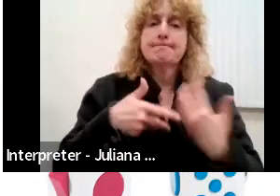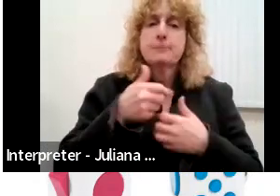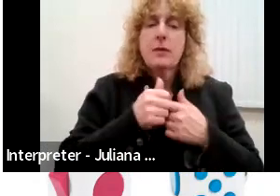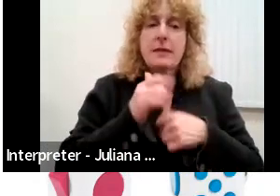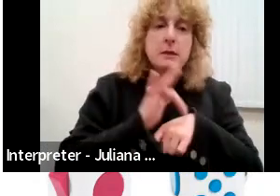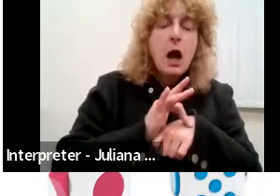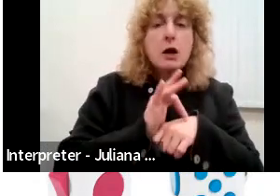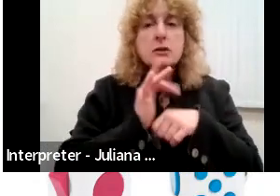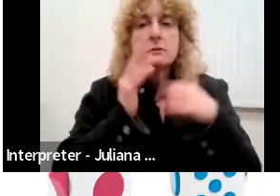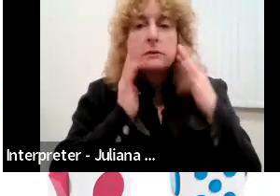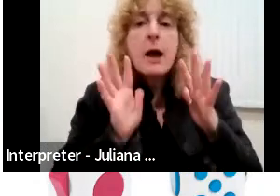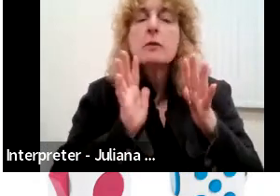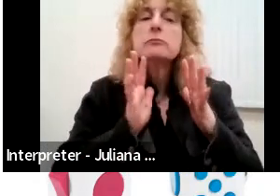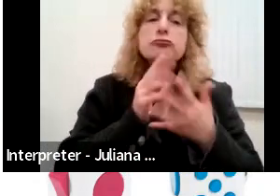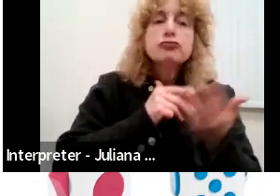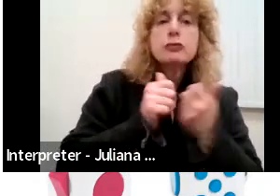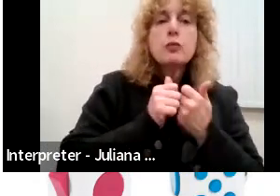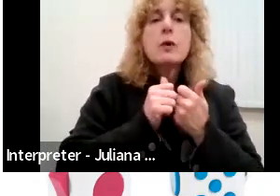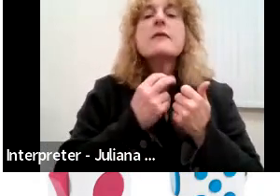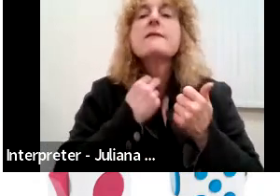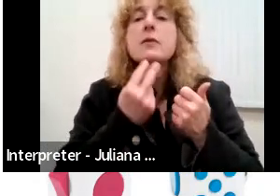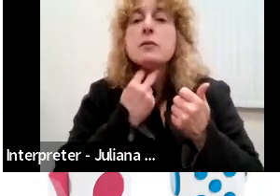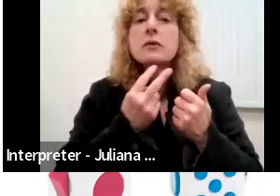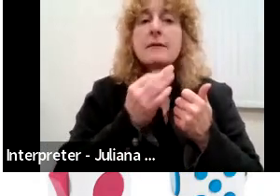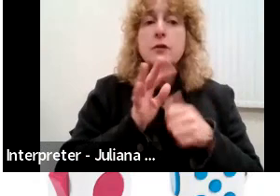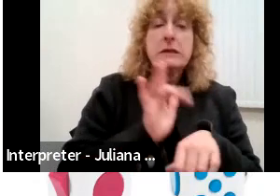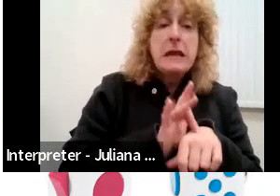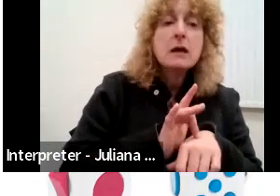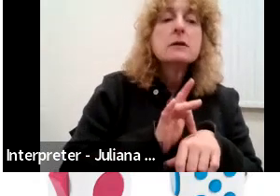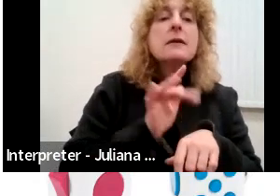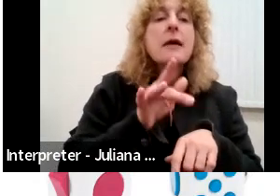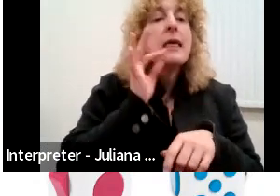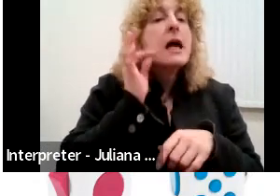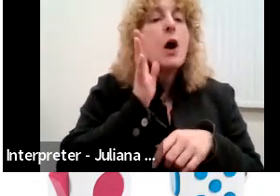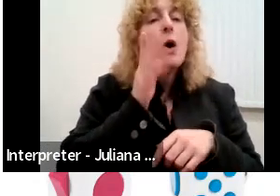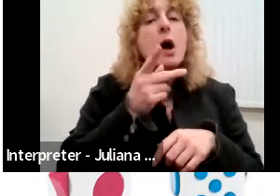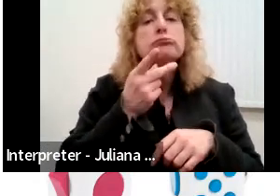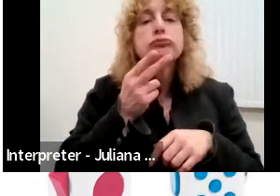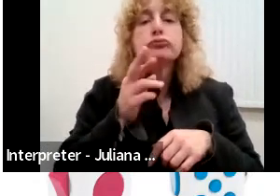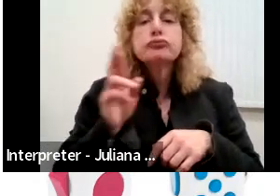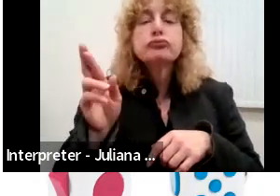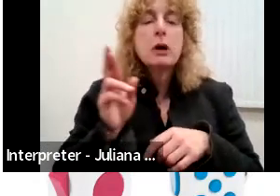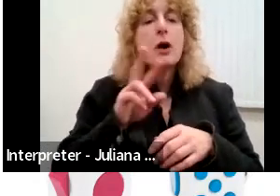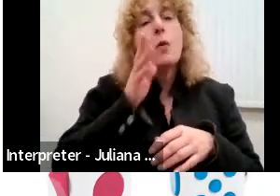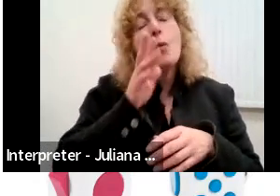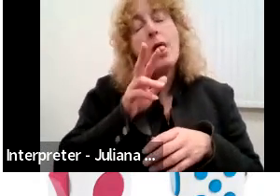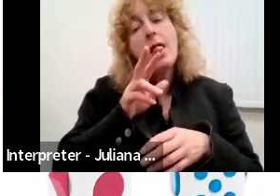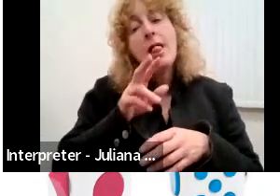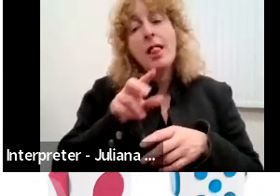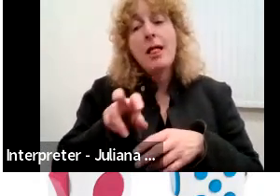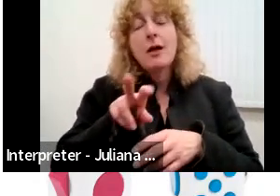and sound. So they interact with your voice, and if you touch them, the cat will purr, will roll over, the dog